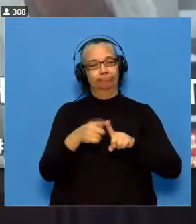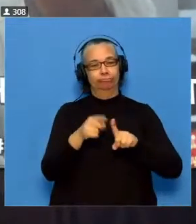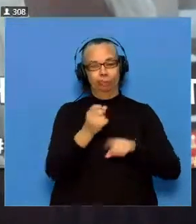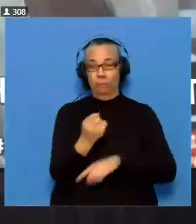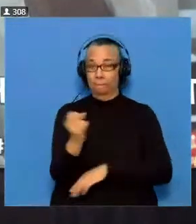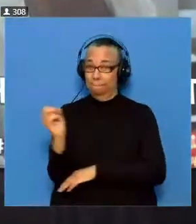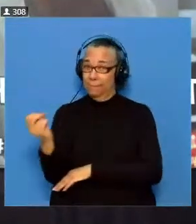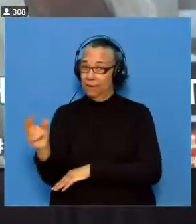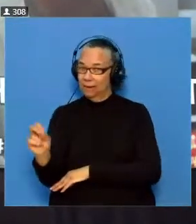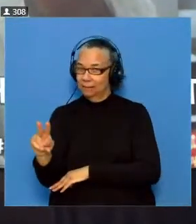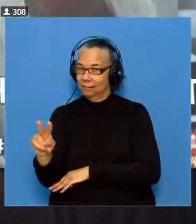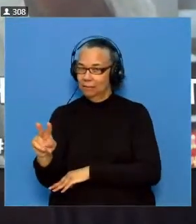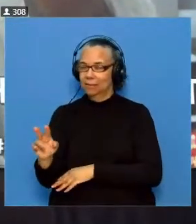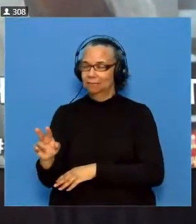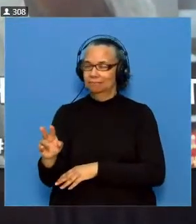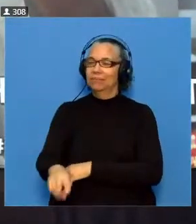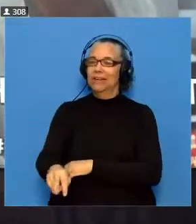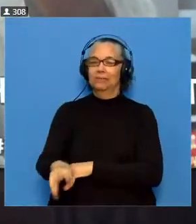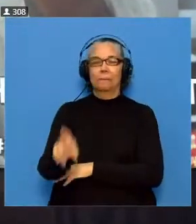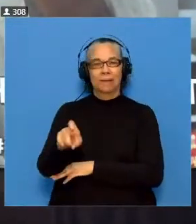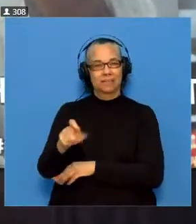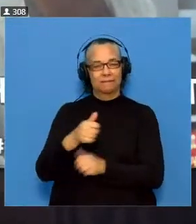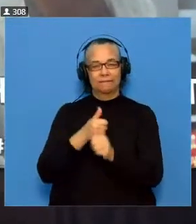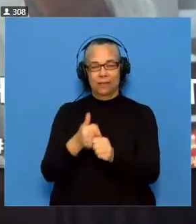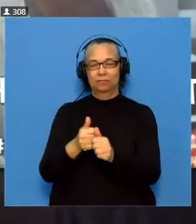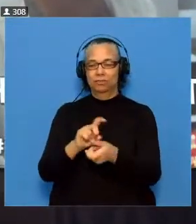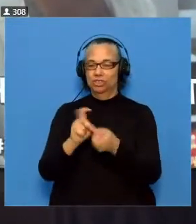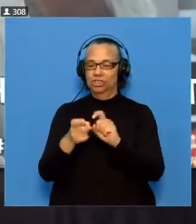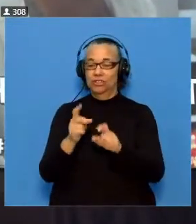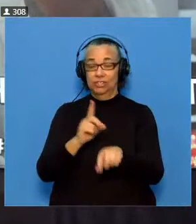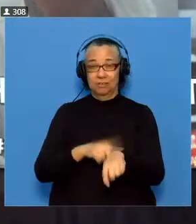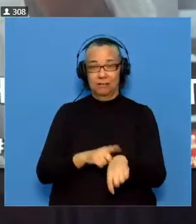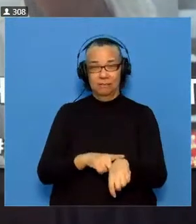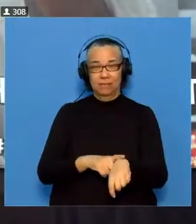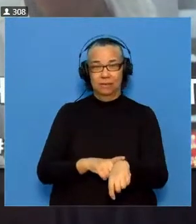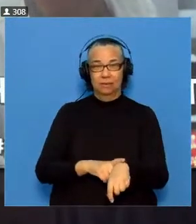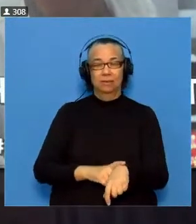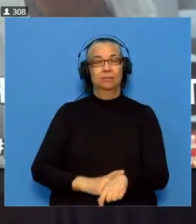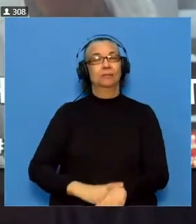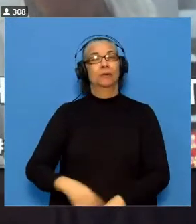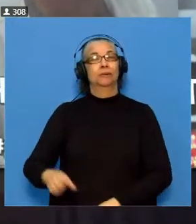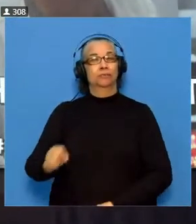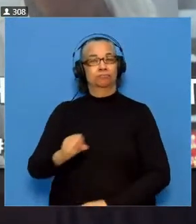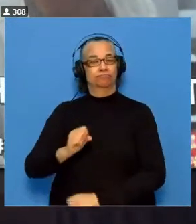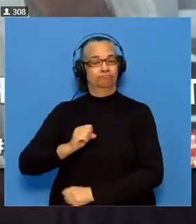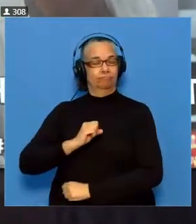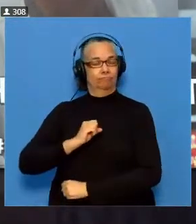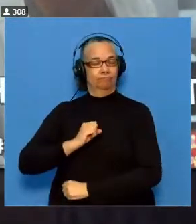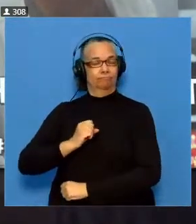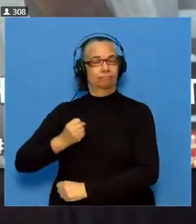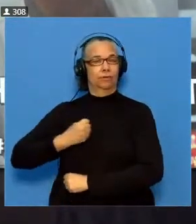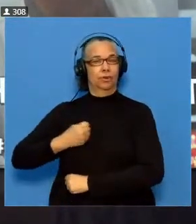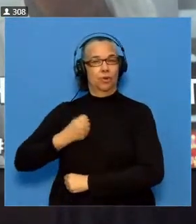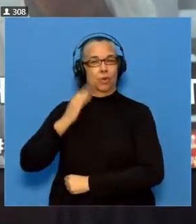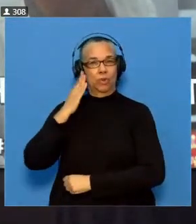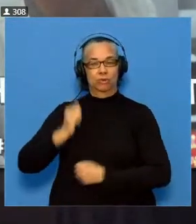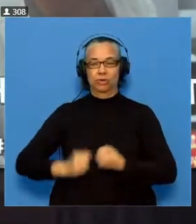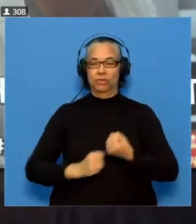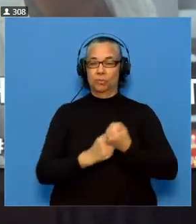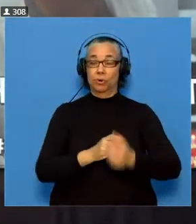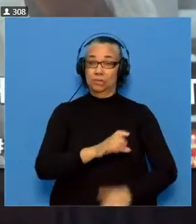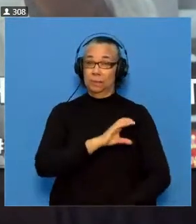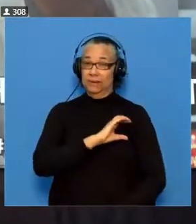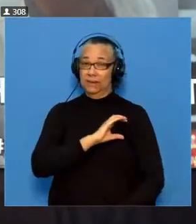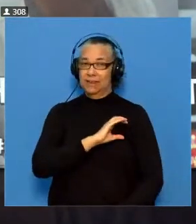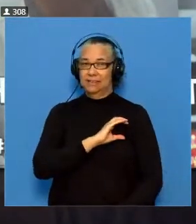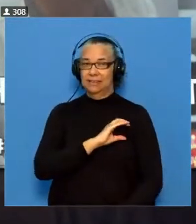to the revised times. The Bermuda Police Reserves will continue to support the Bermuda Police with enforcement. There have